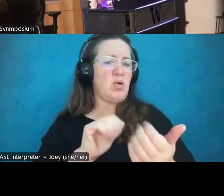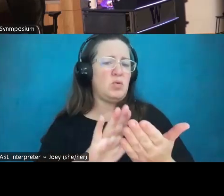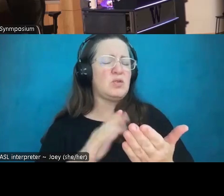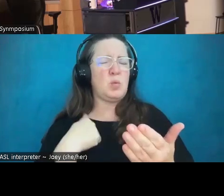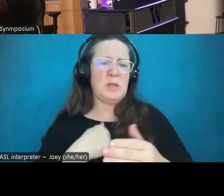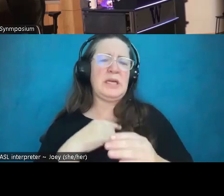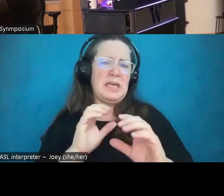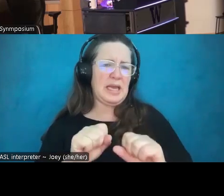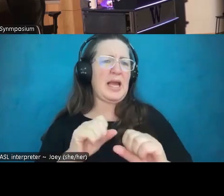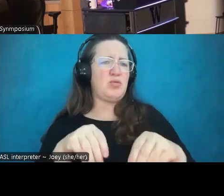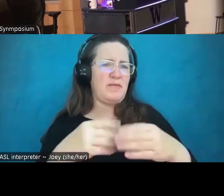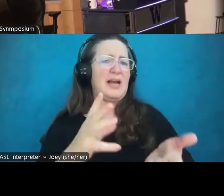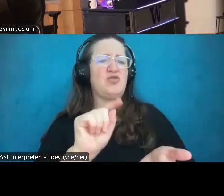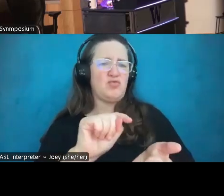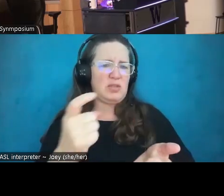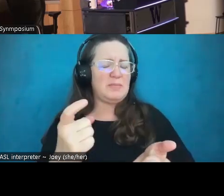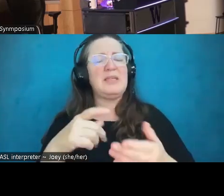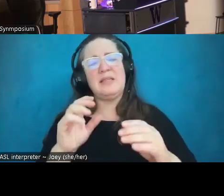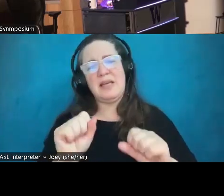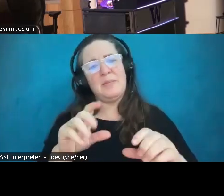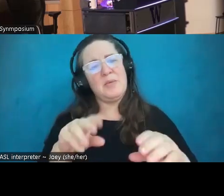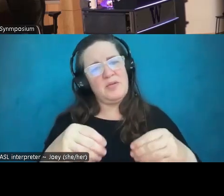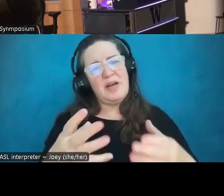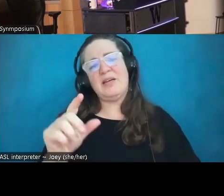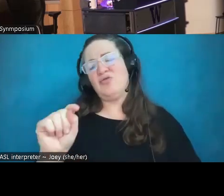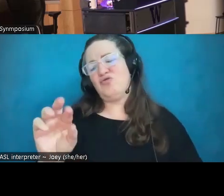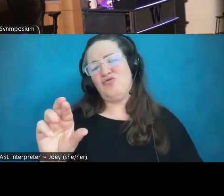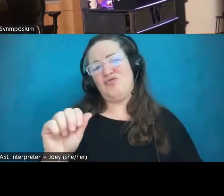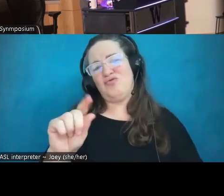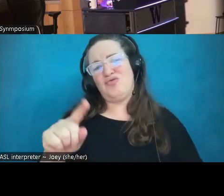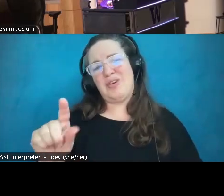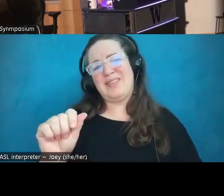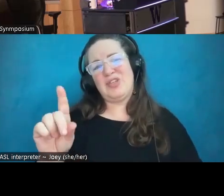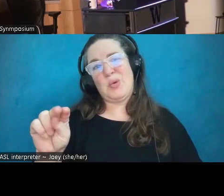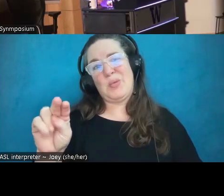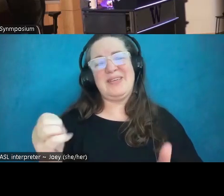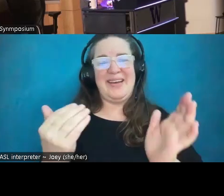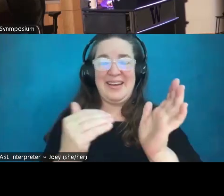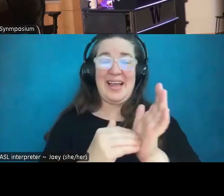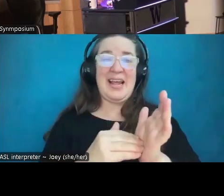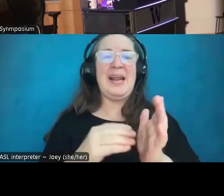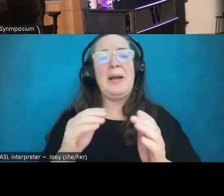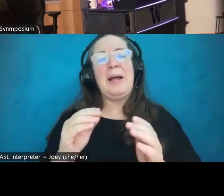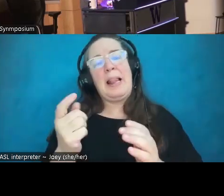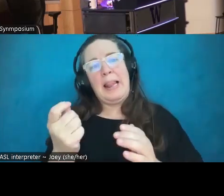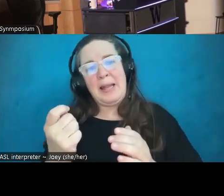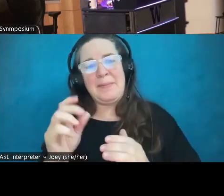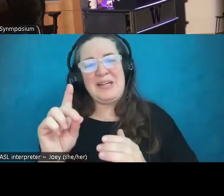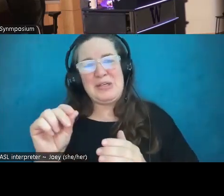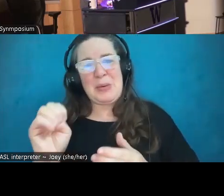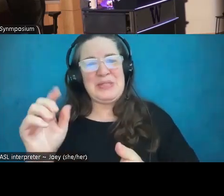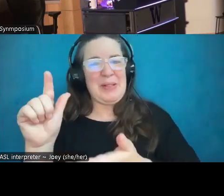medicines, not to mention Trazodone again, but, modest doses of medicines like amitriptyline and Trazodone.